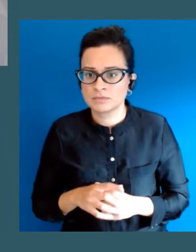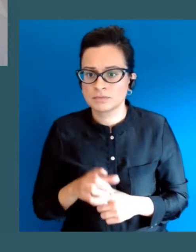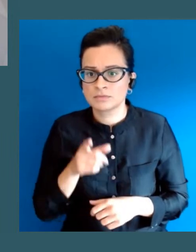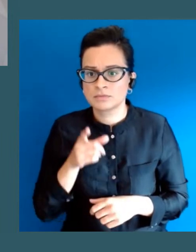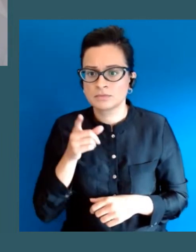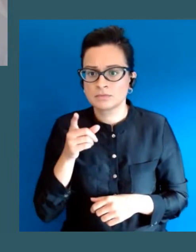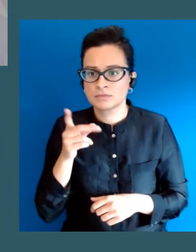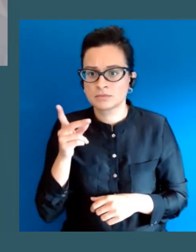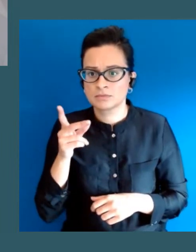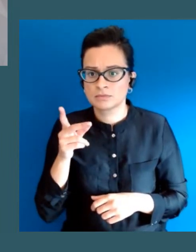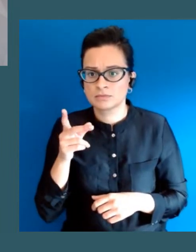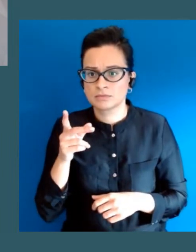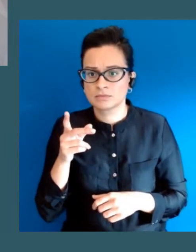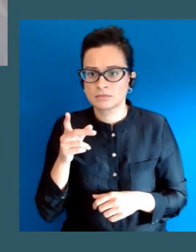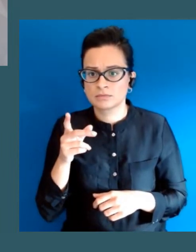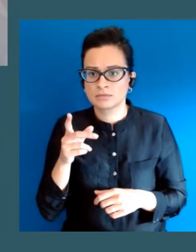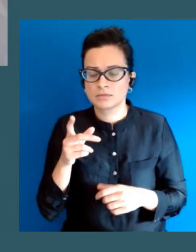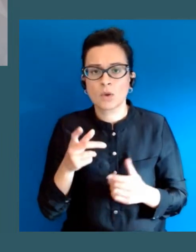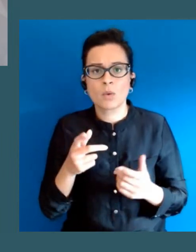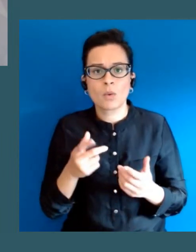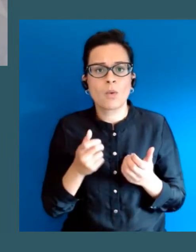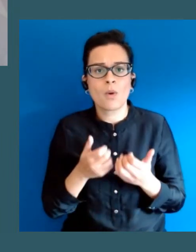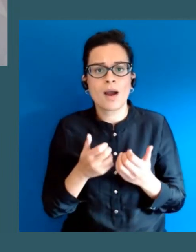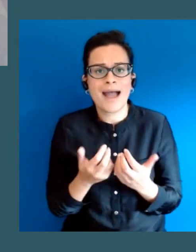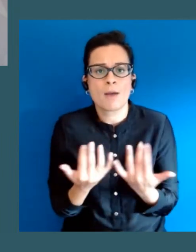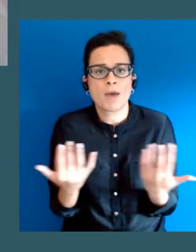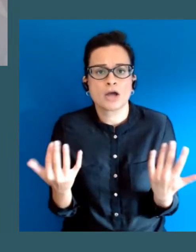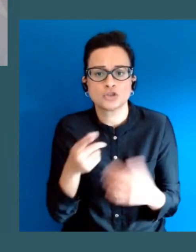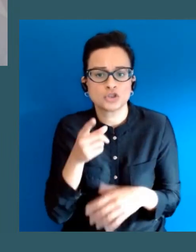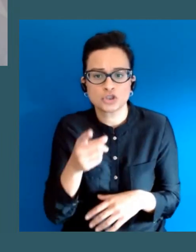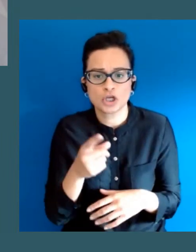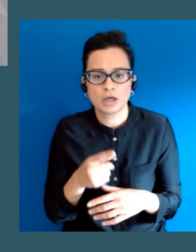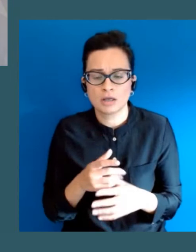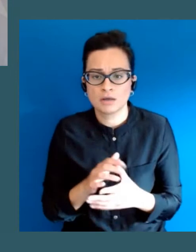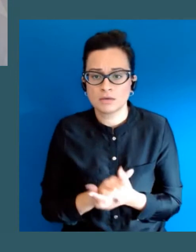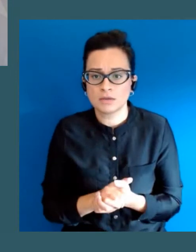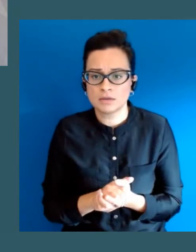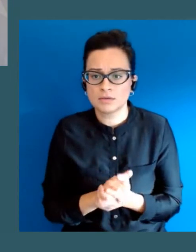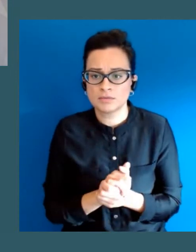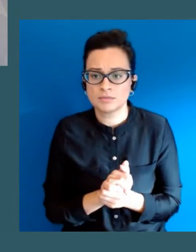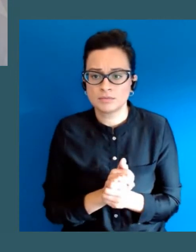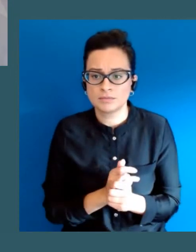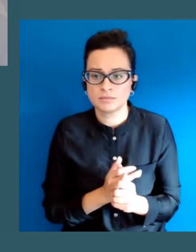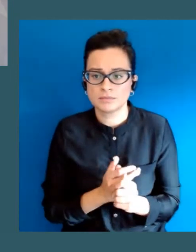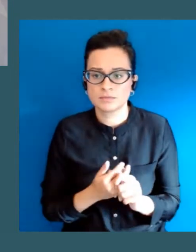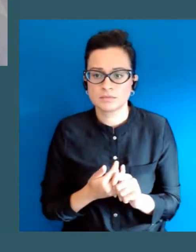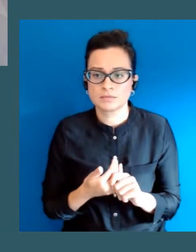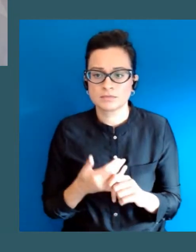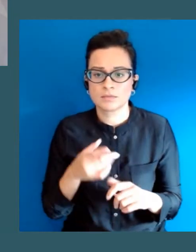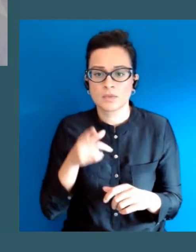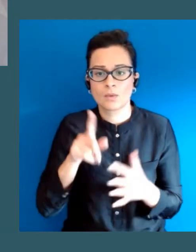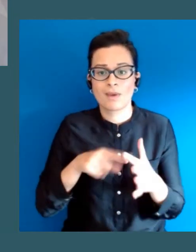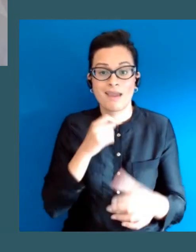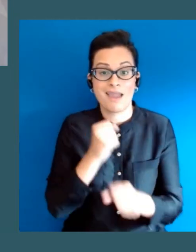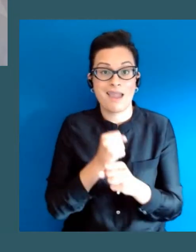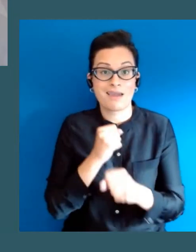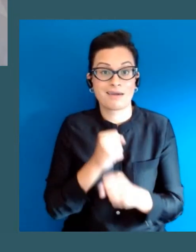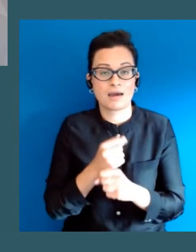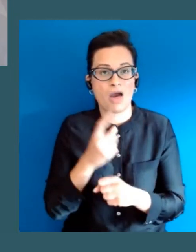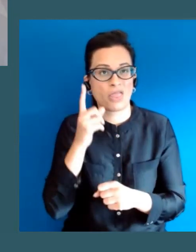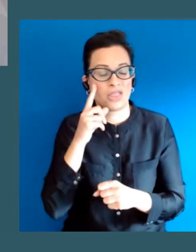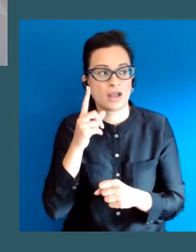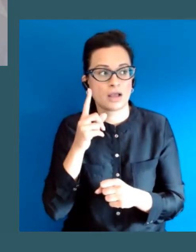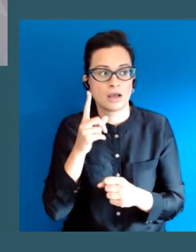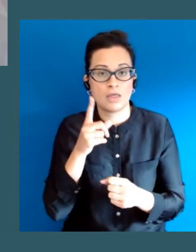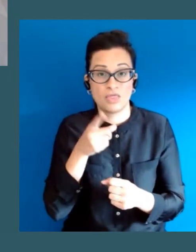In what quantities, for example? Yeah, I think personally with egg rarely results in severe